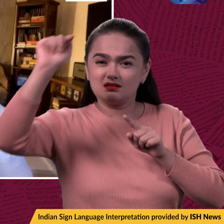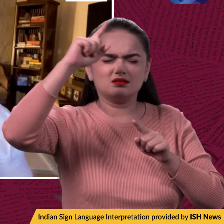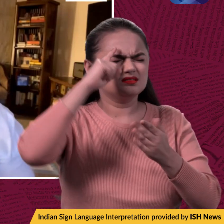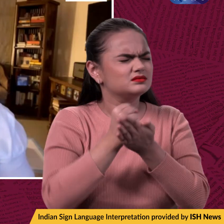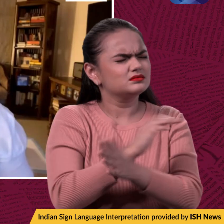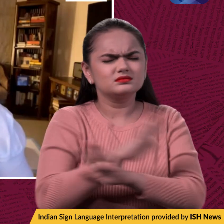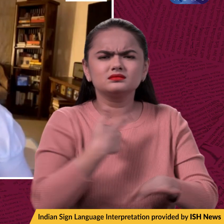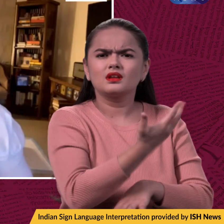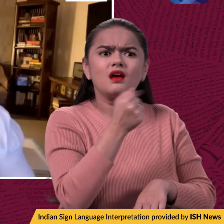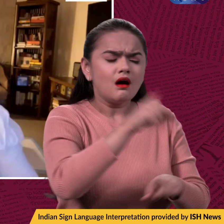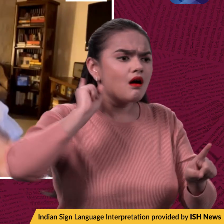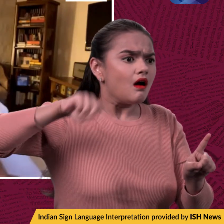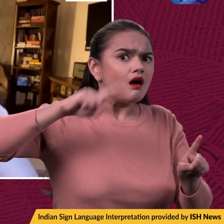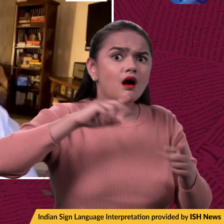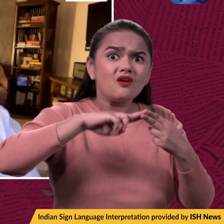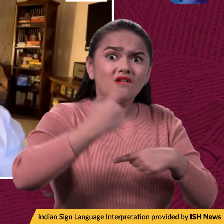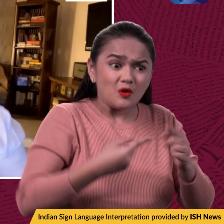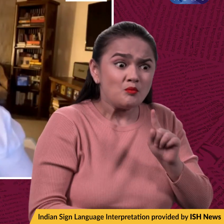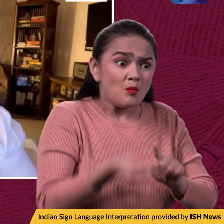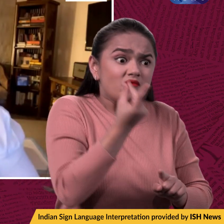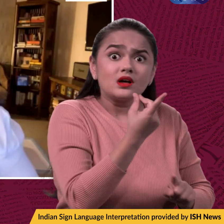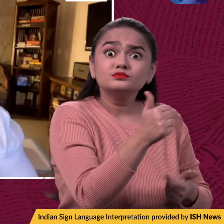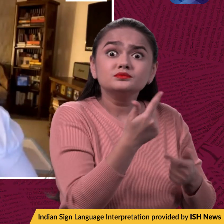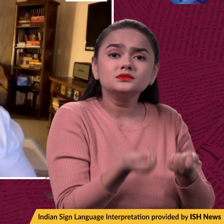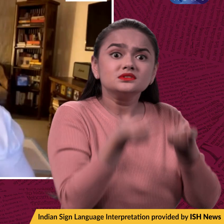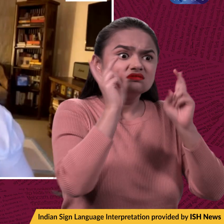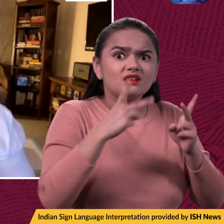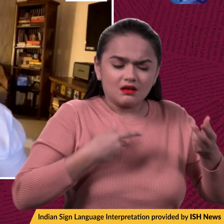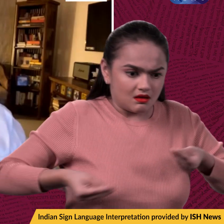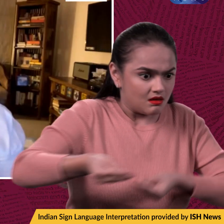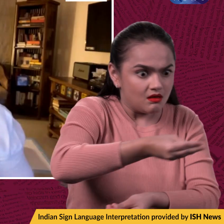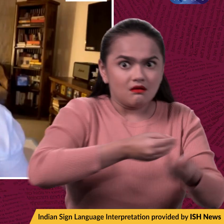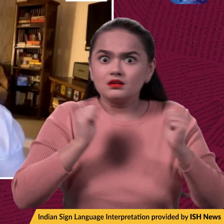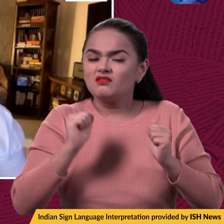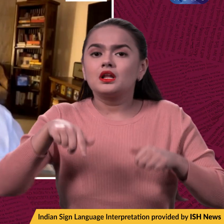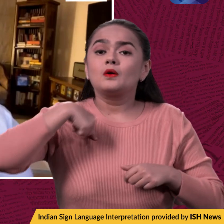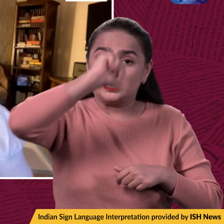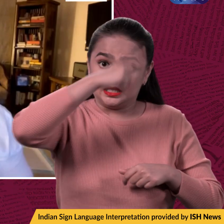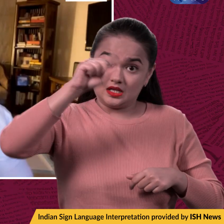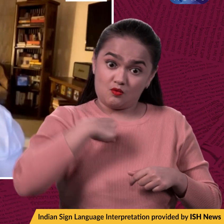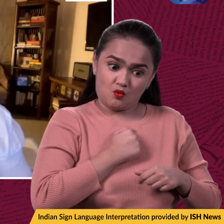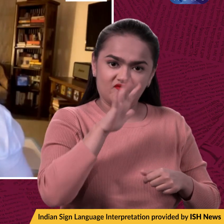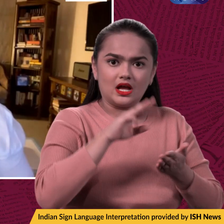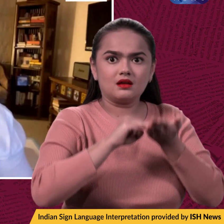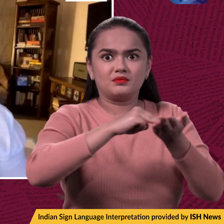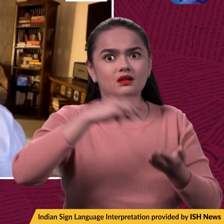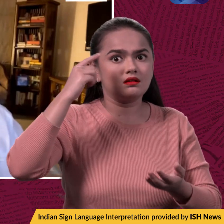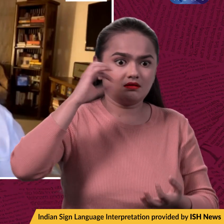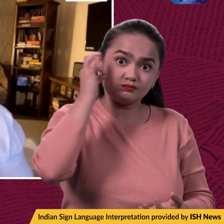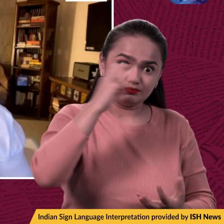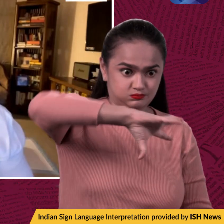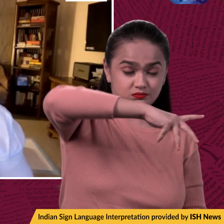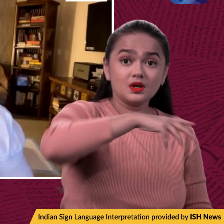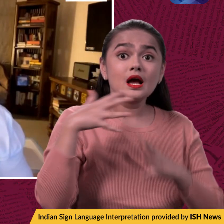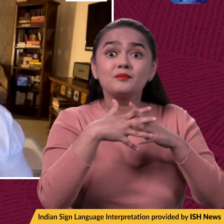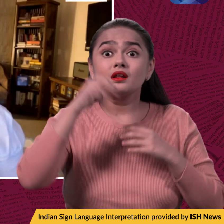to release from their reserves and drive down those prices. Now, remember, I told you India is releasing 5 million barrels. The United